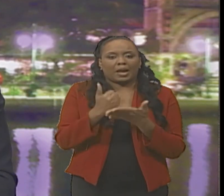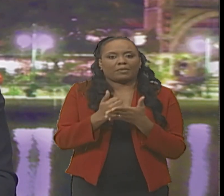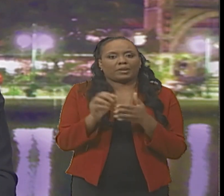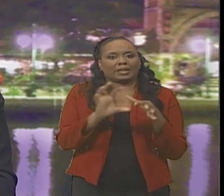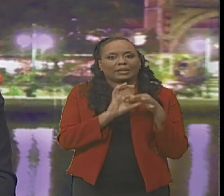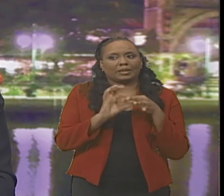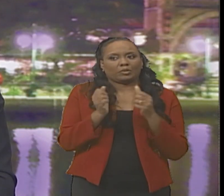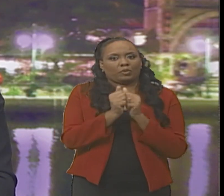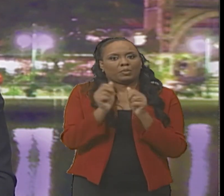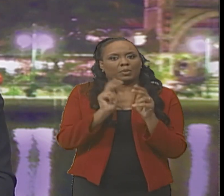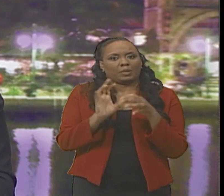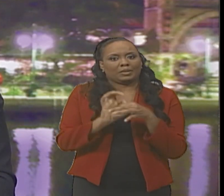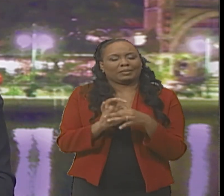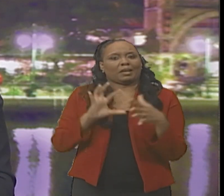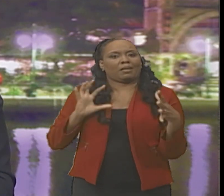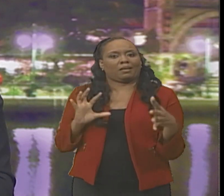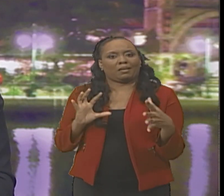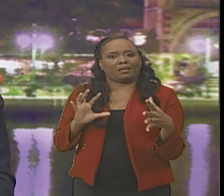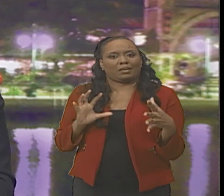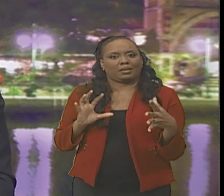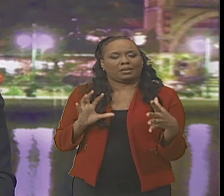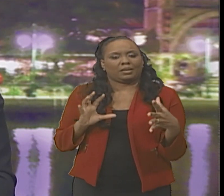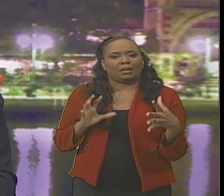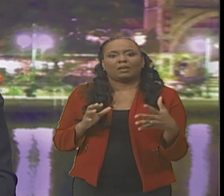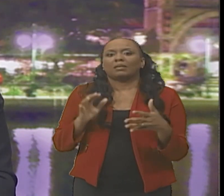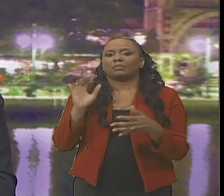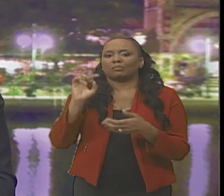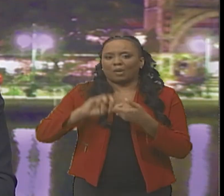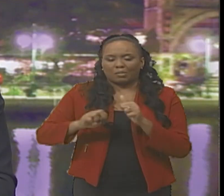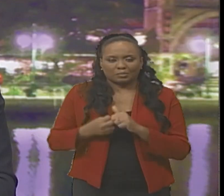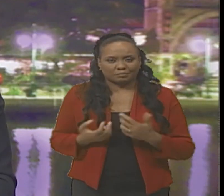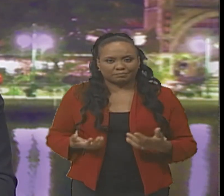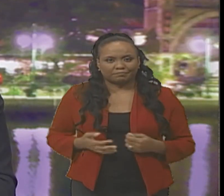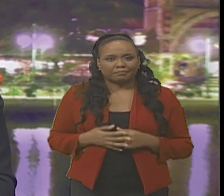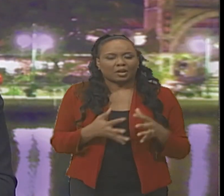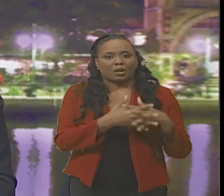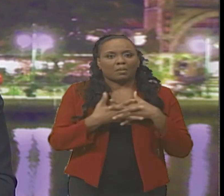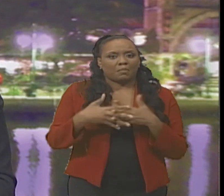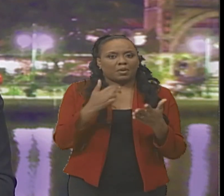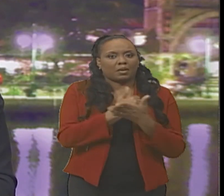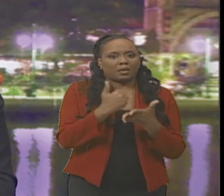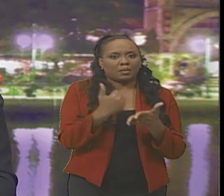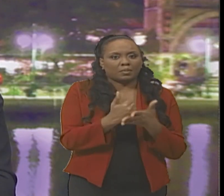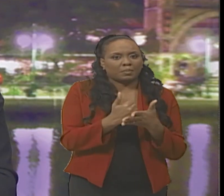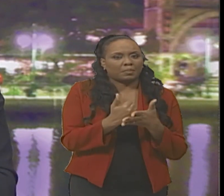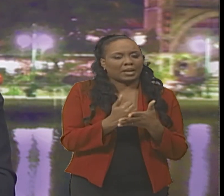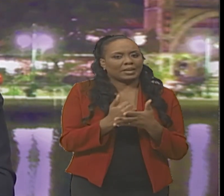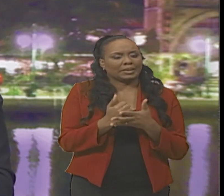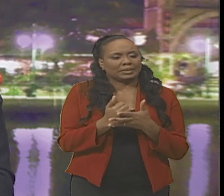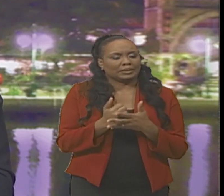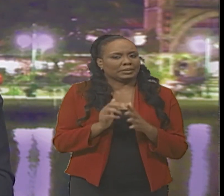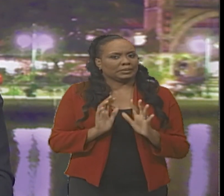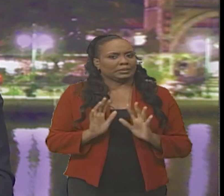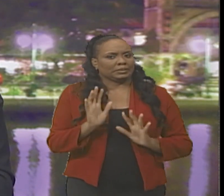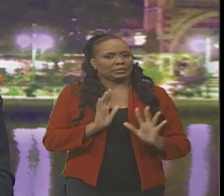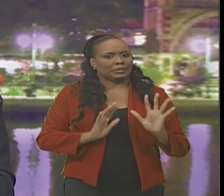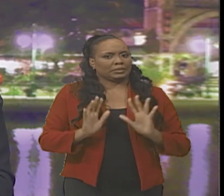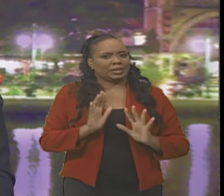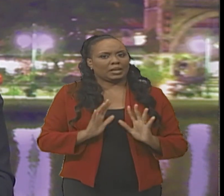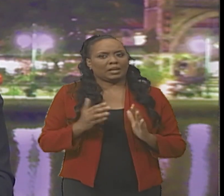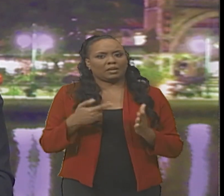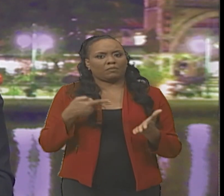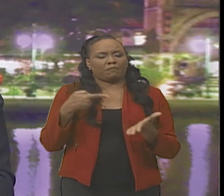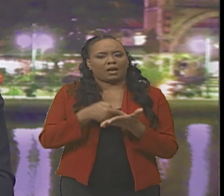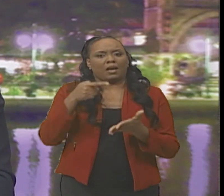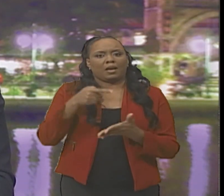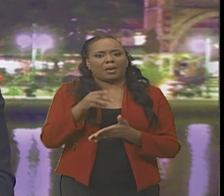relationships, which could pose a serious threat to the economy. U.S. banks in particular have been increasingly vigilant after being slapped with